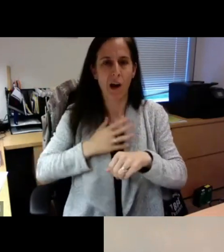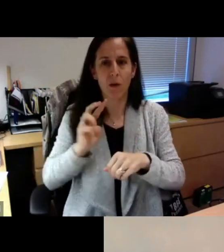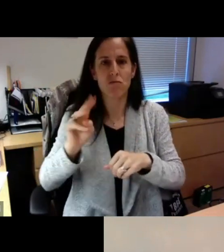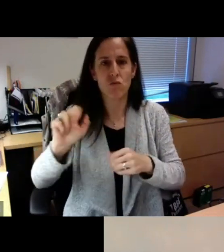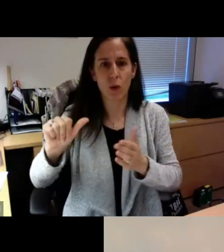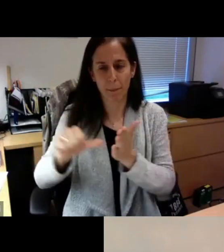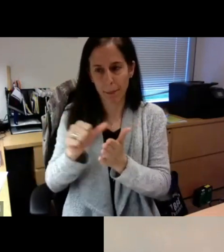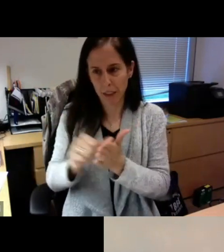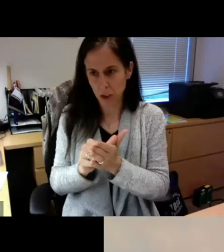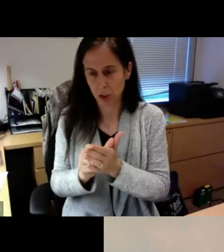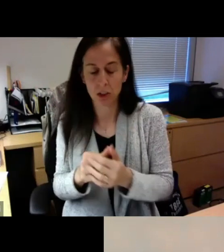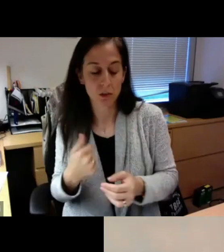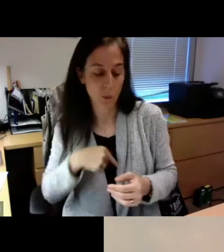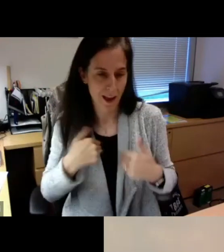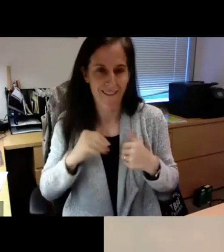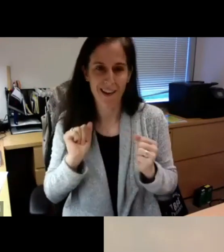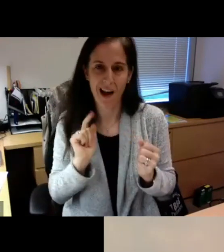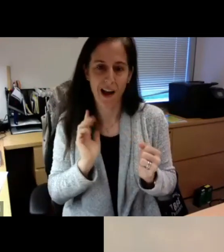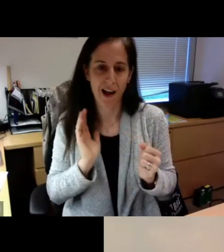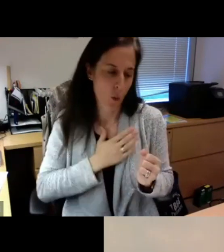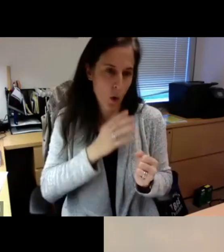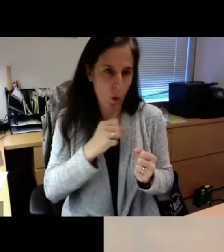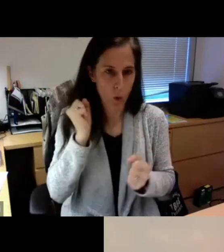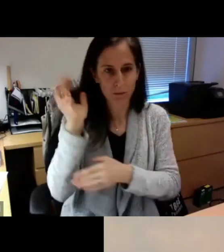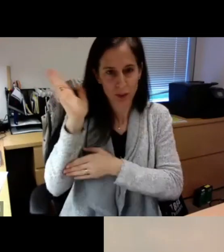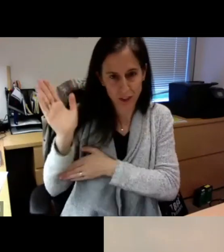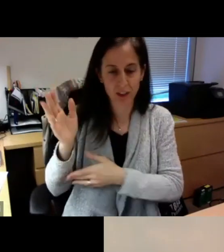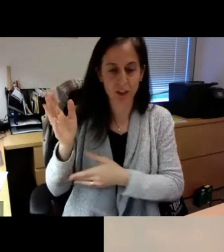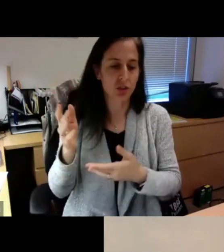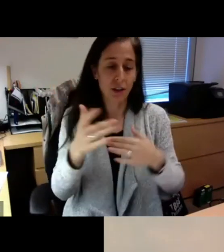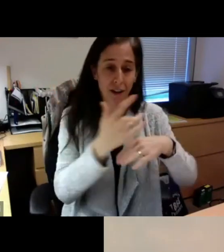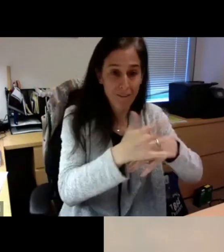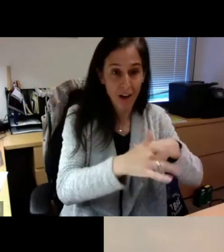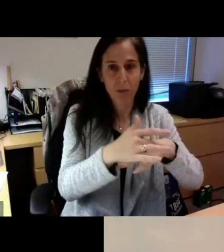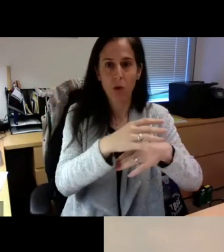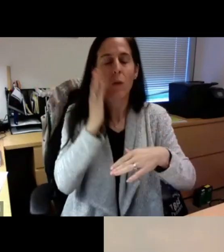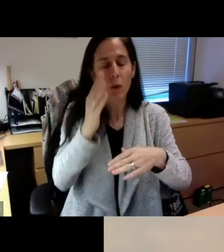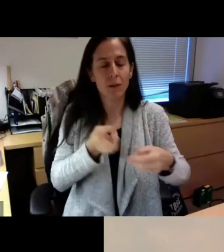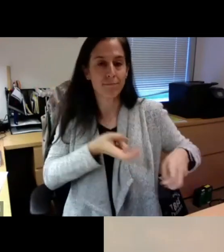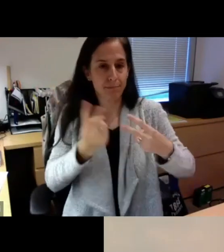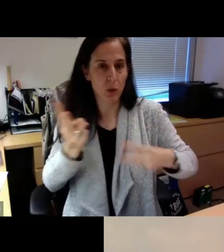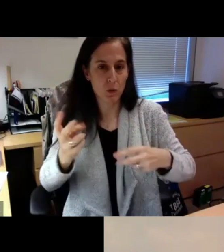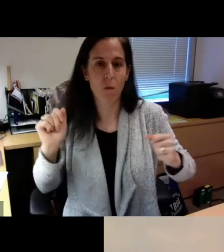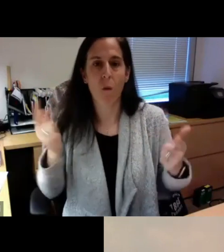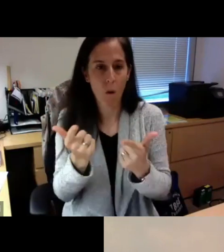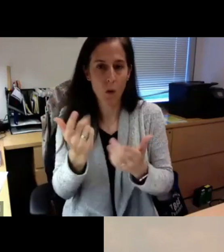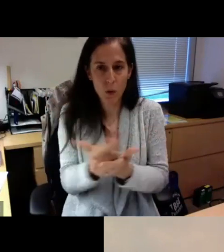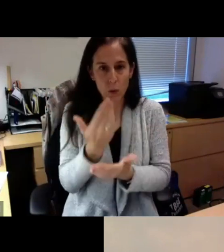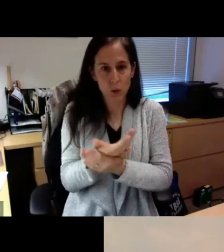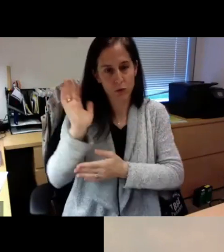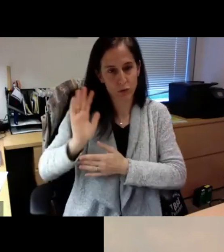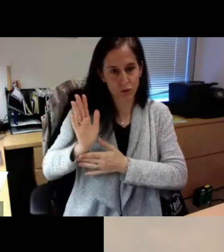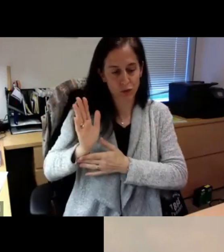From there, you can find various archives, videos, further information on our page, including archived